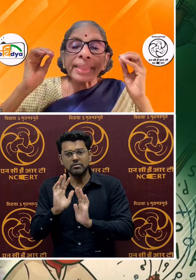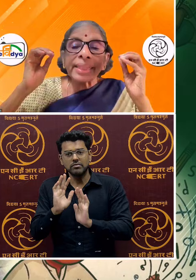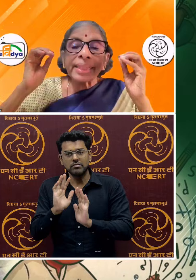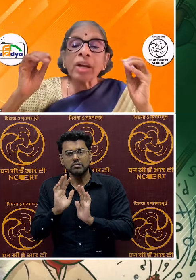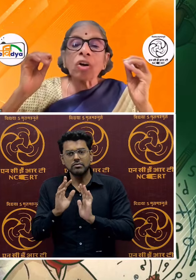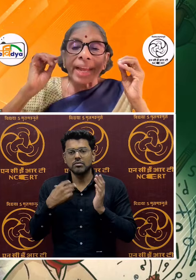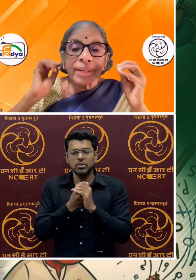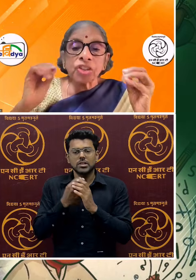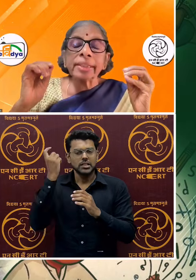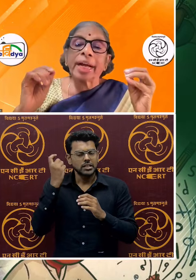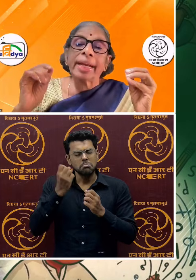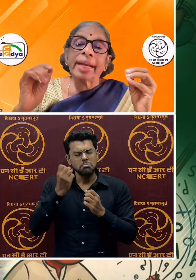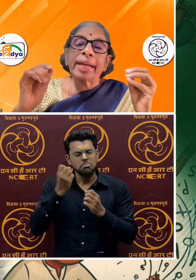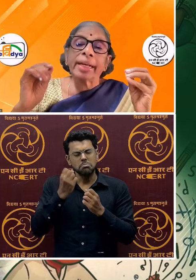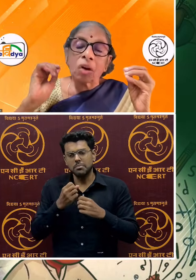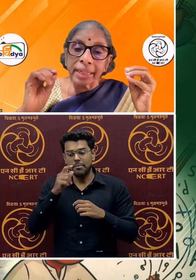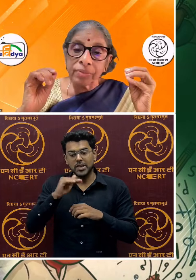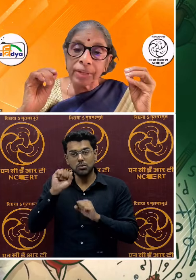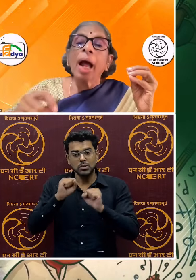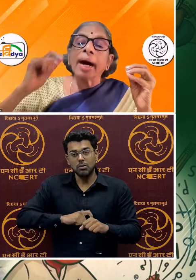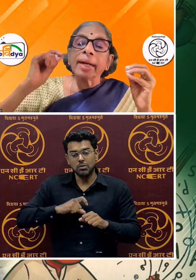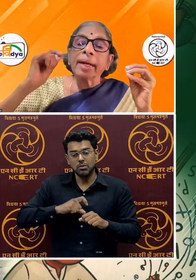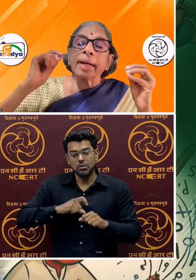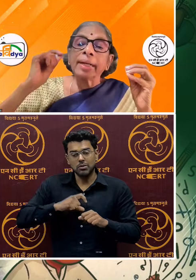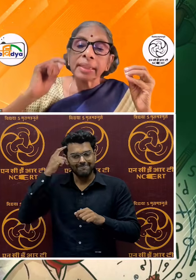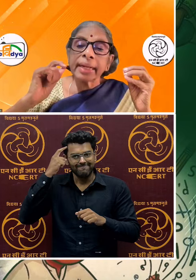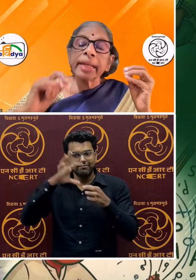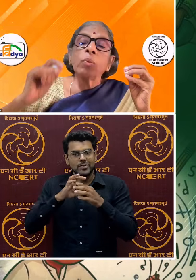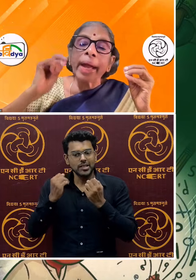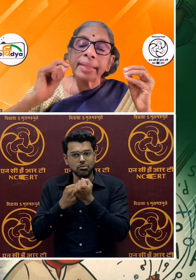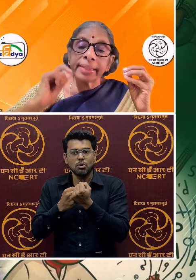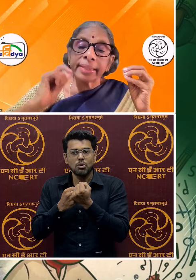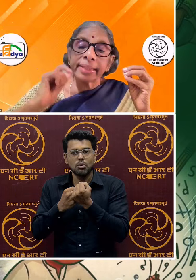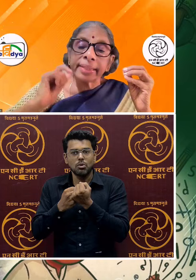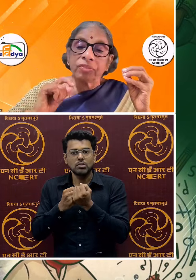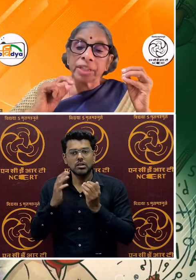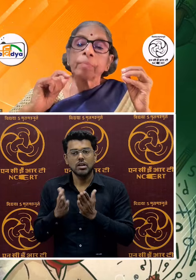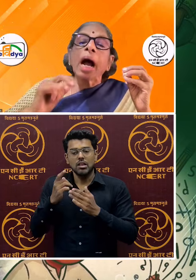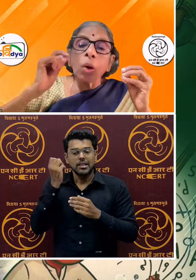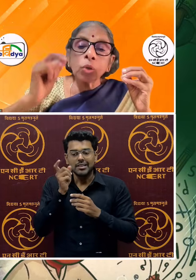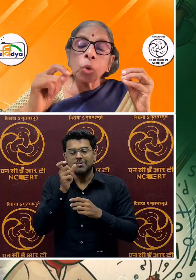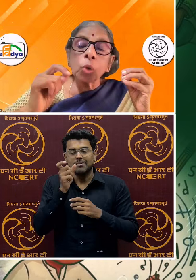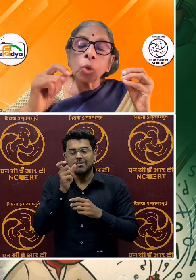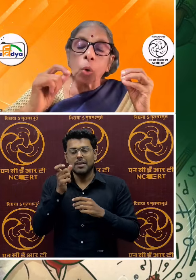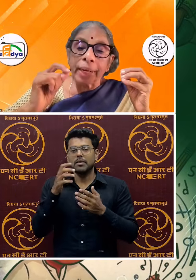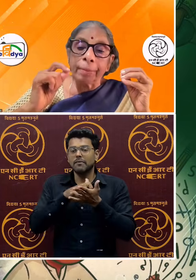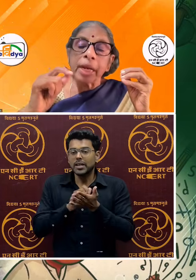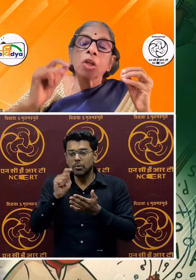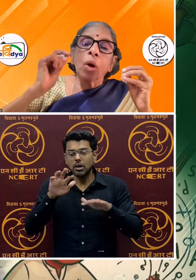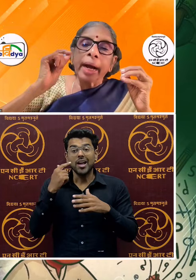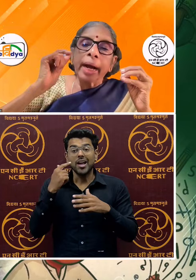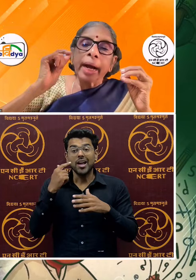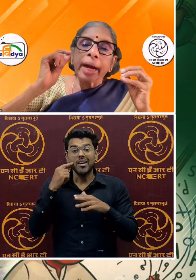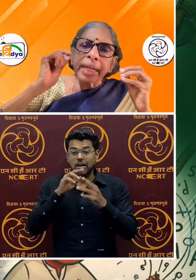We can think of enriching the child cognitively, understanding where is the deficit, how to overcome